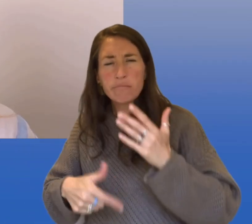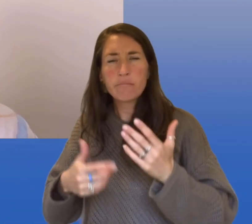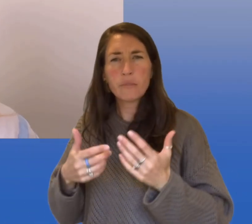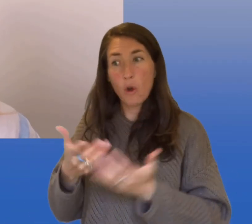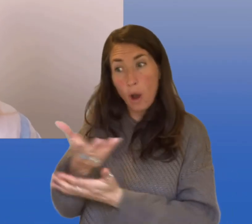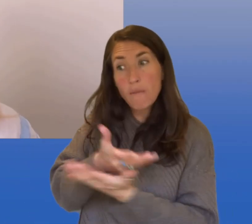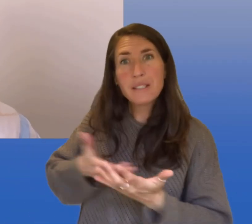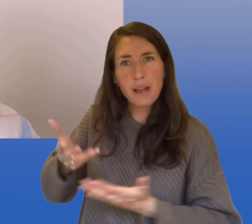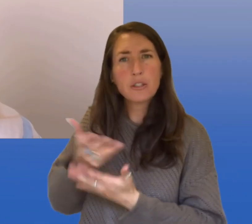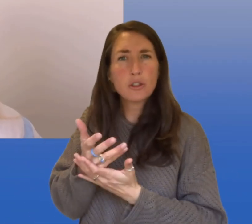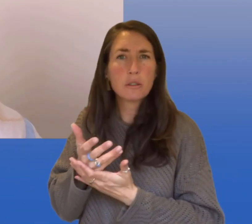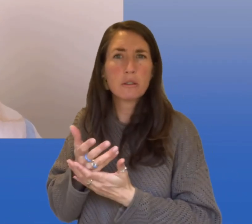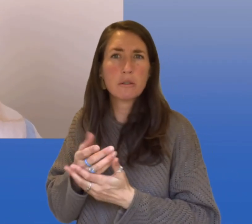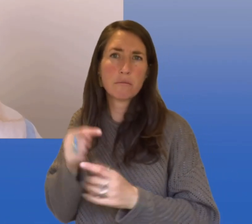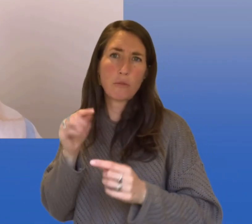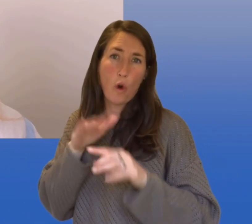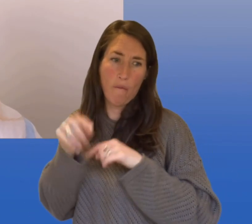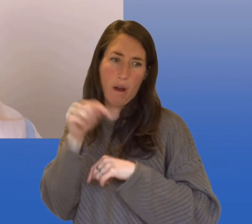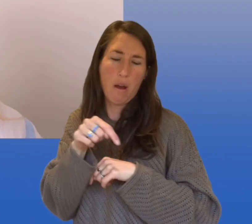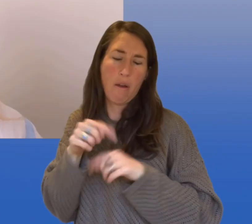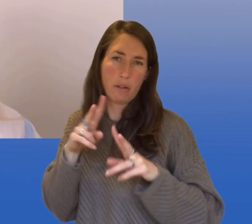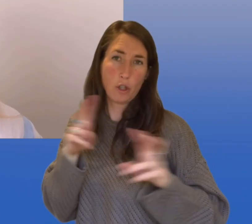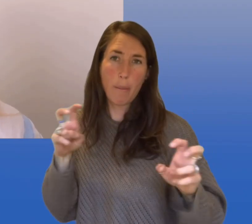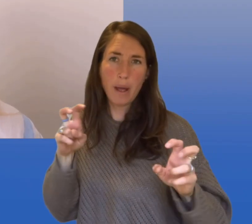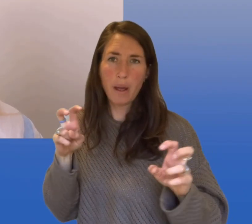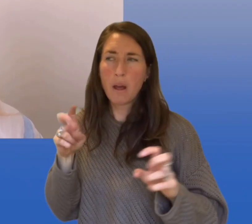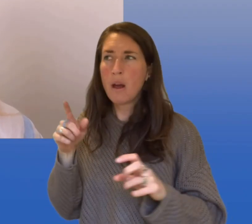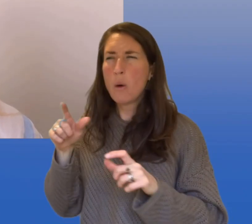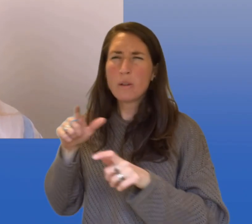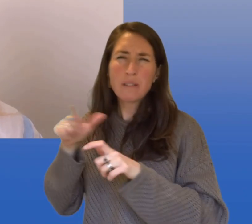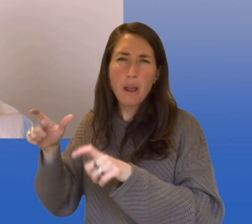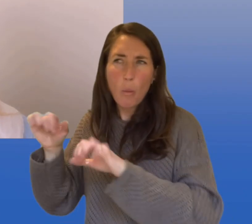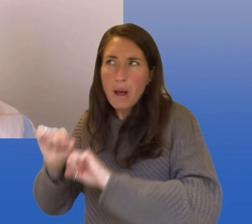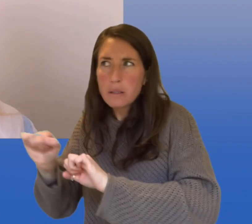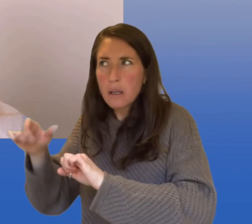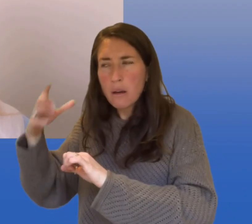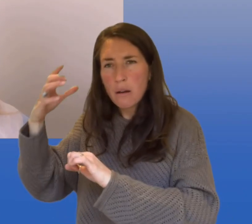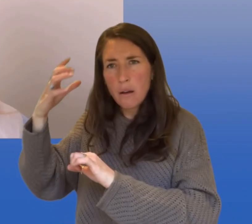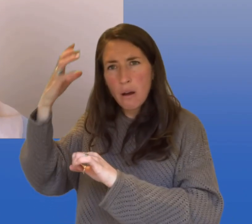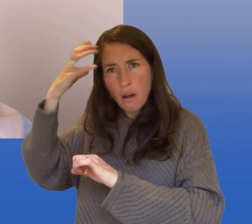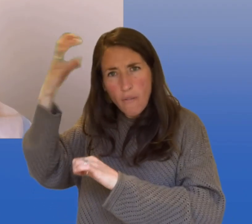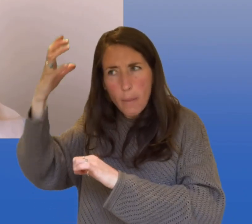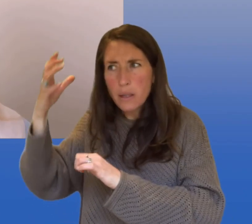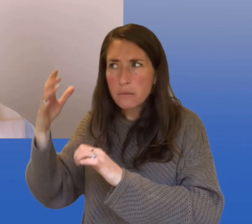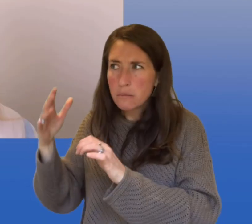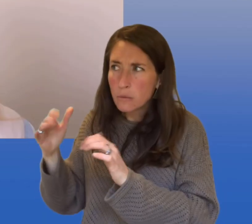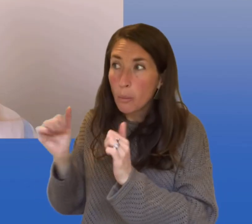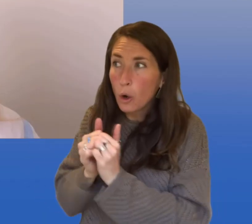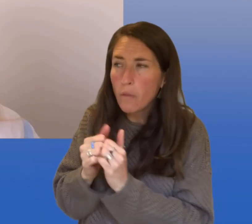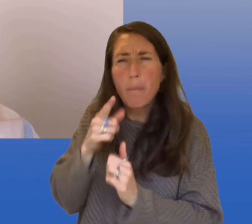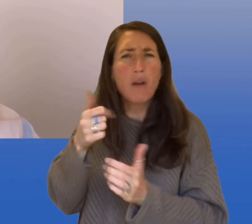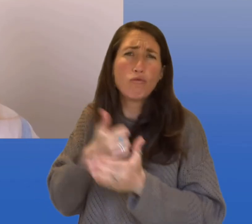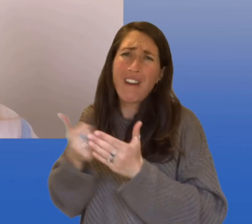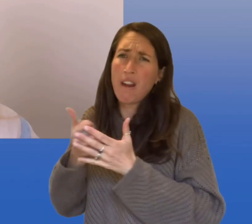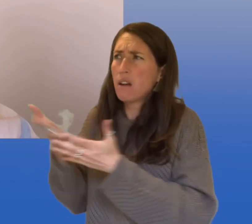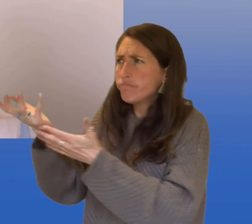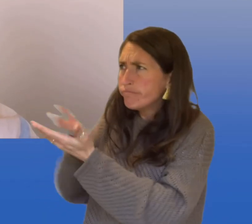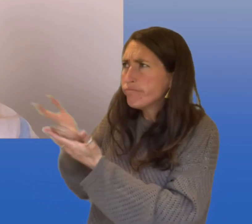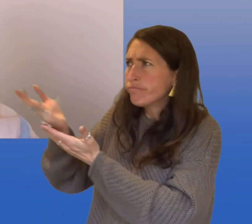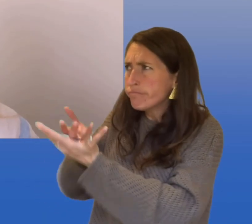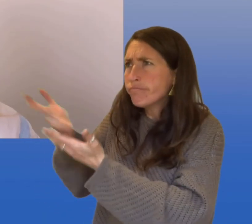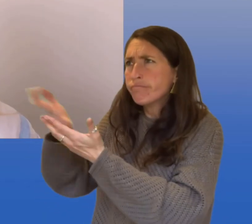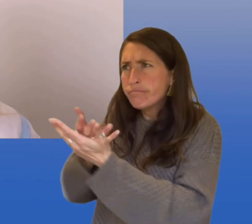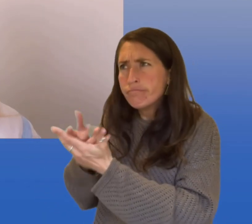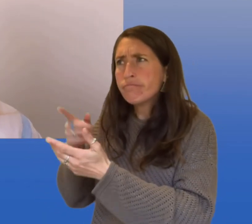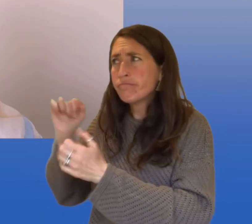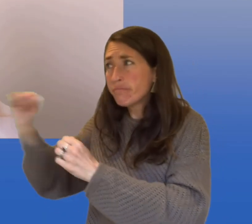around that. And although we haven't had the final sign-off from Scottish Government, we are in constant dialogue with the teams in Scottish Government